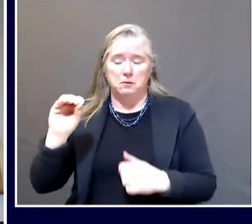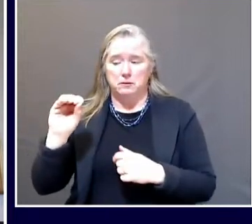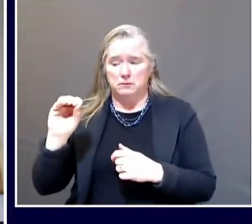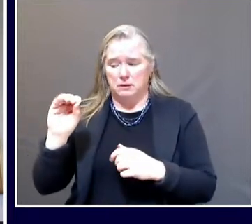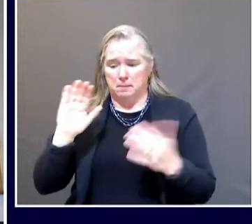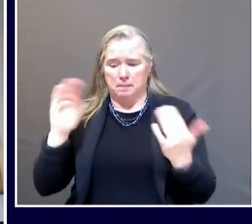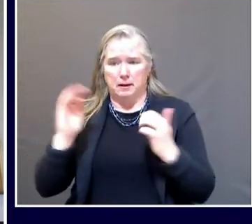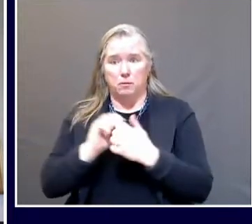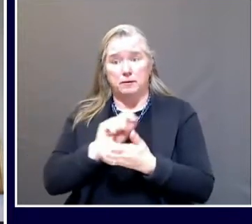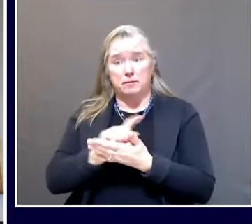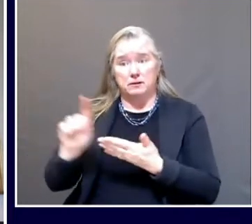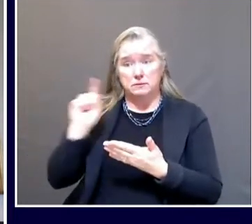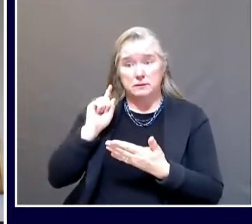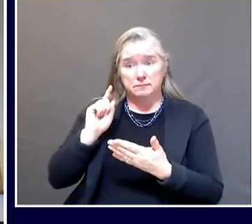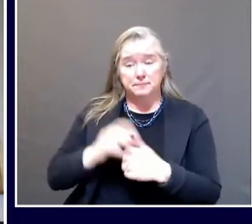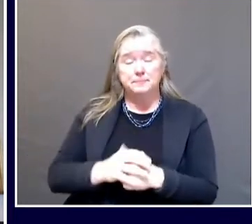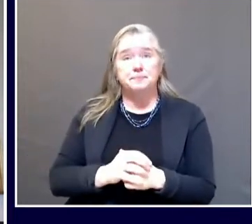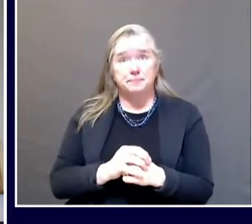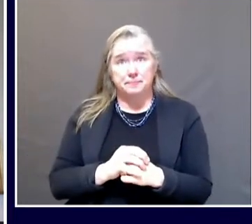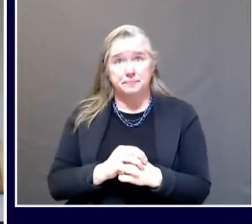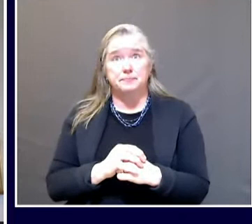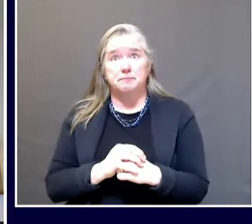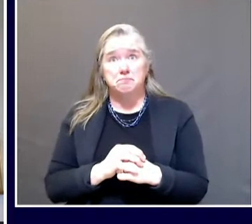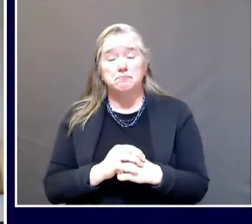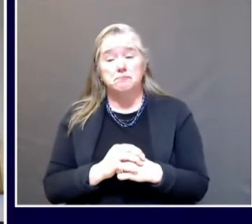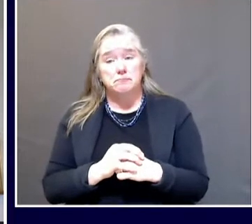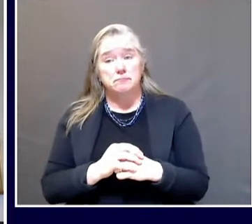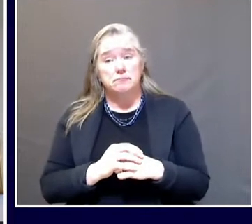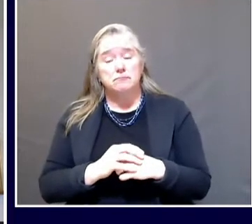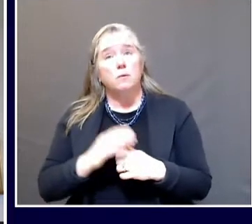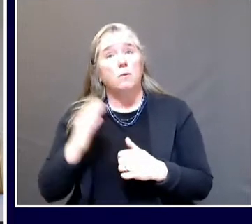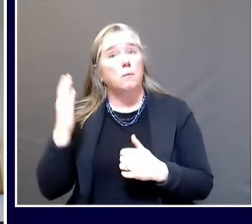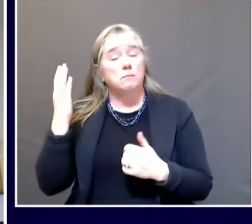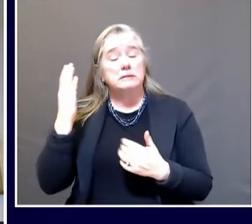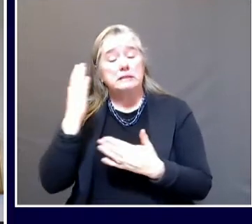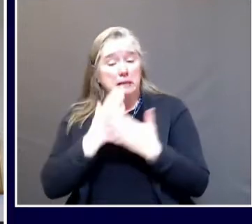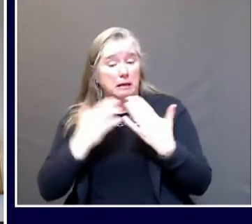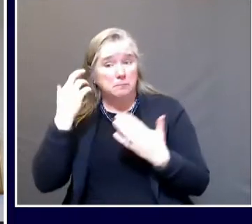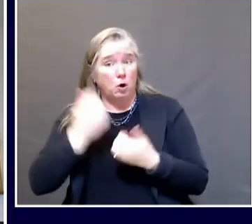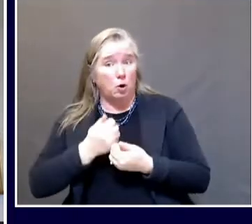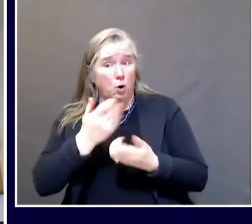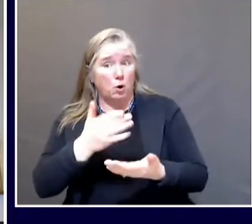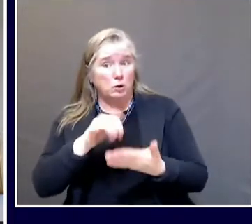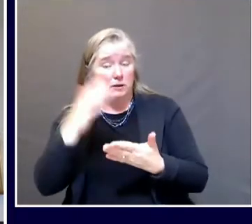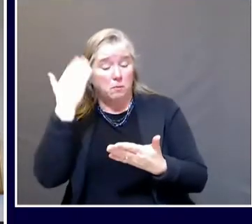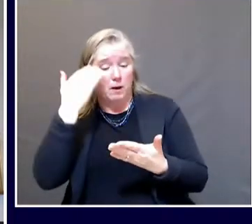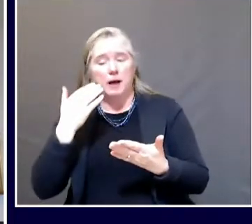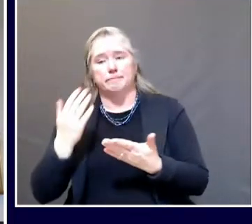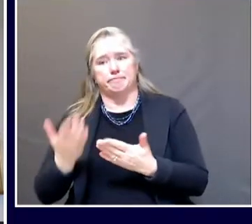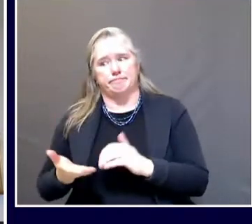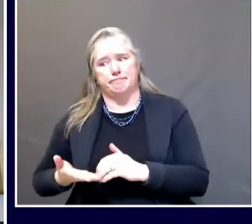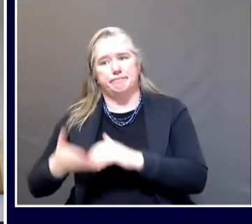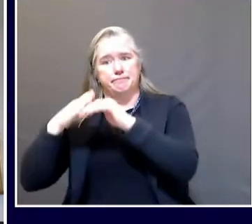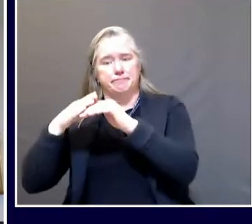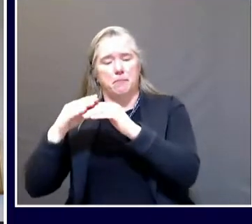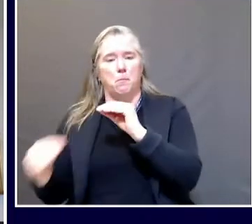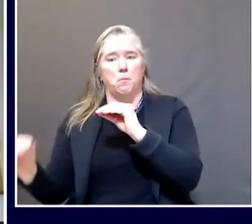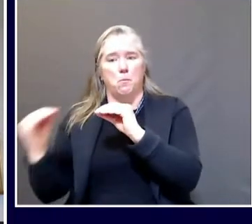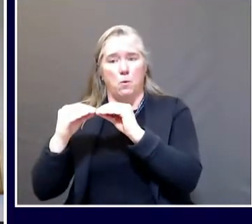ago. In part, that is a function of the increase in our testing volume, which is now